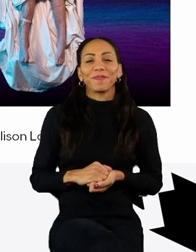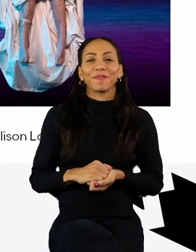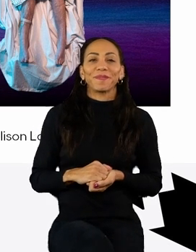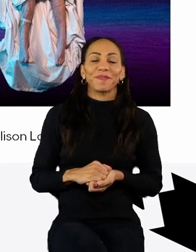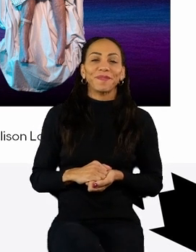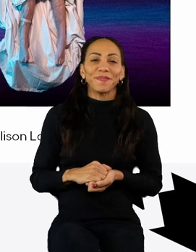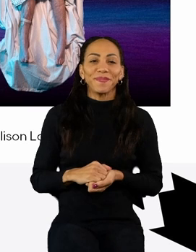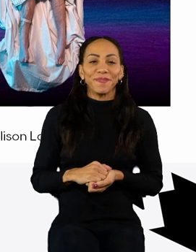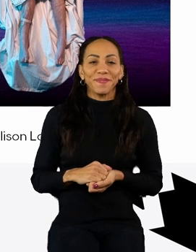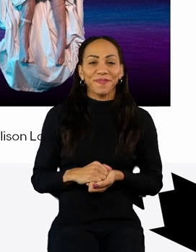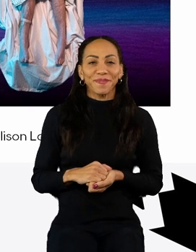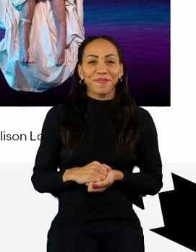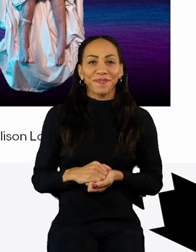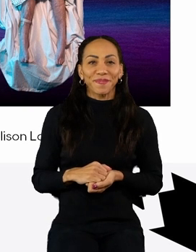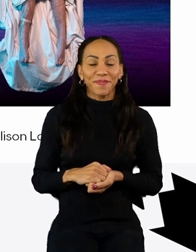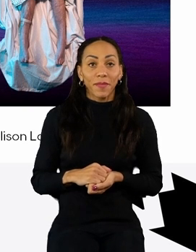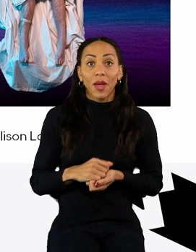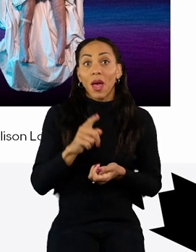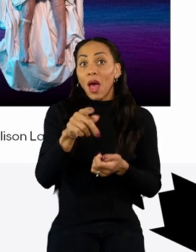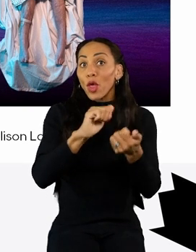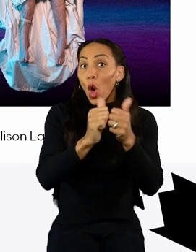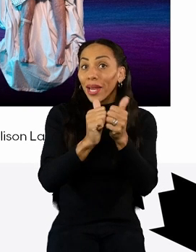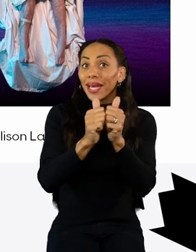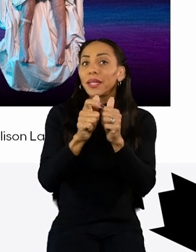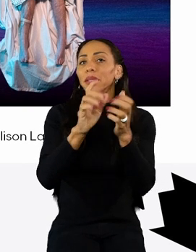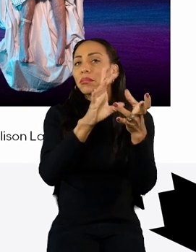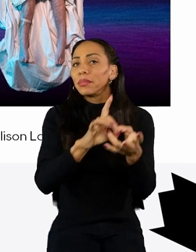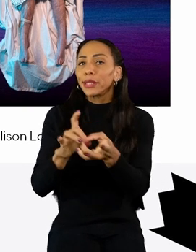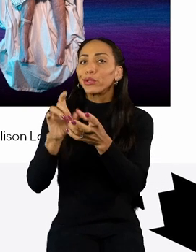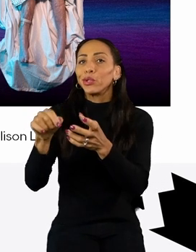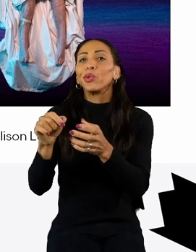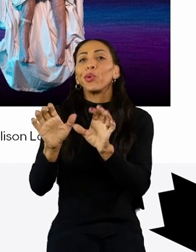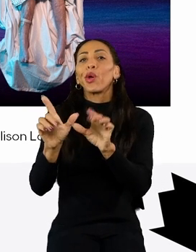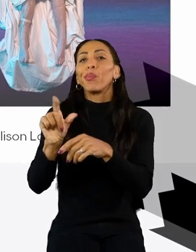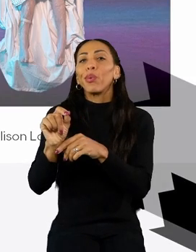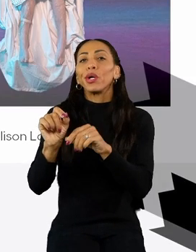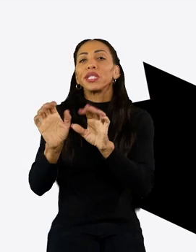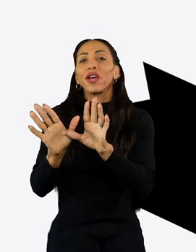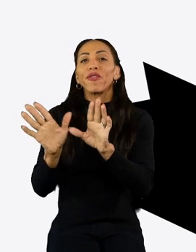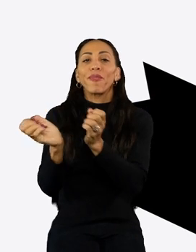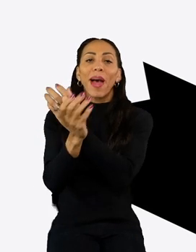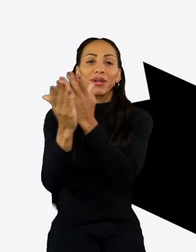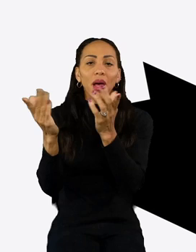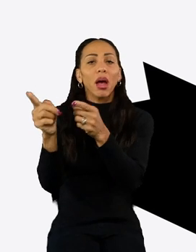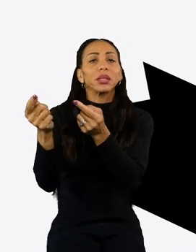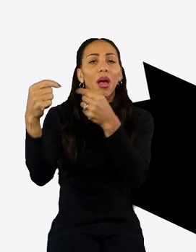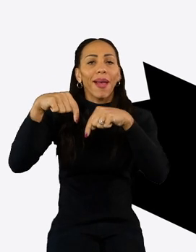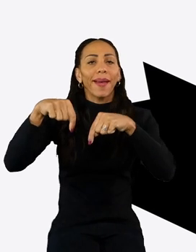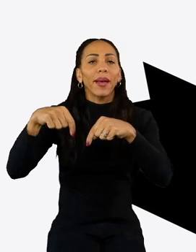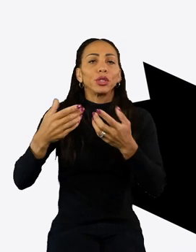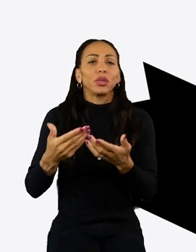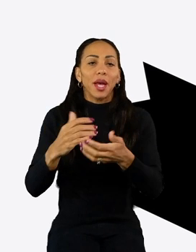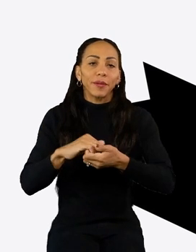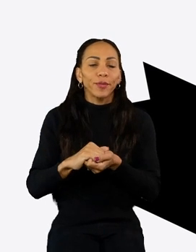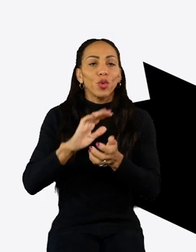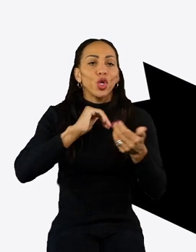all, of course, all of those colleagues involved with Birds of Paradise Theatre Company are here today for your workshop. So let